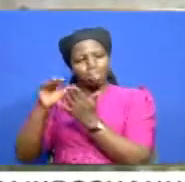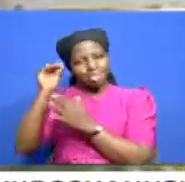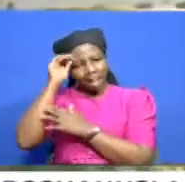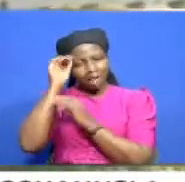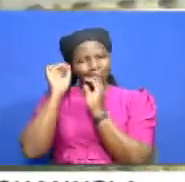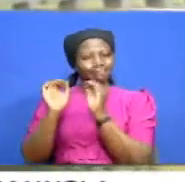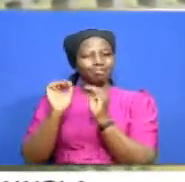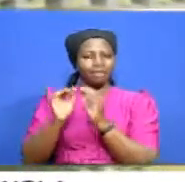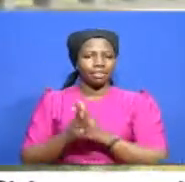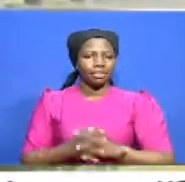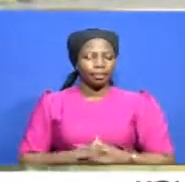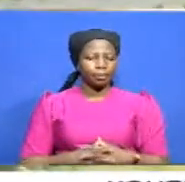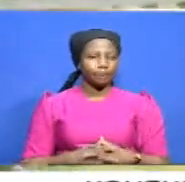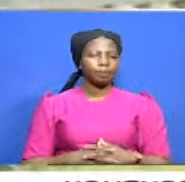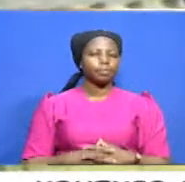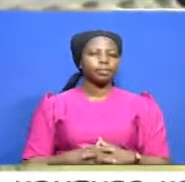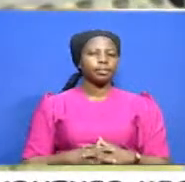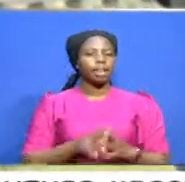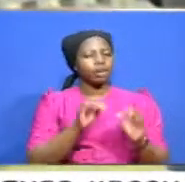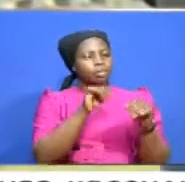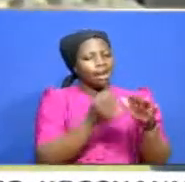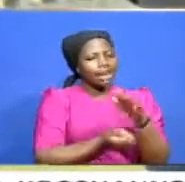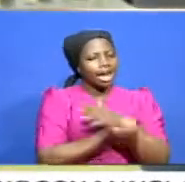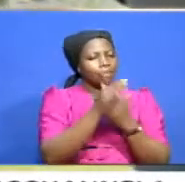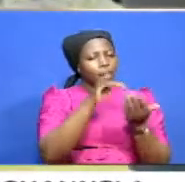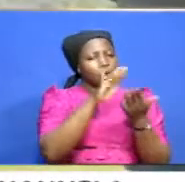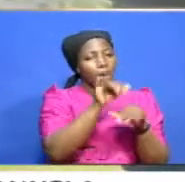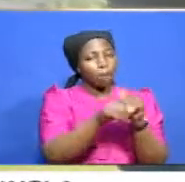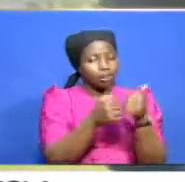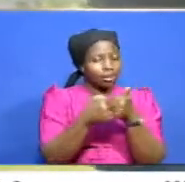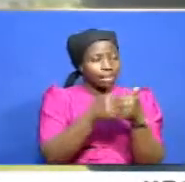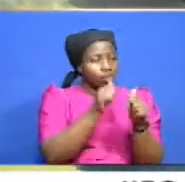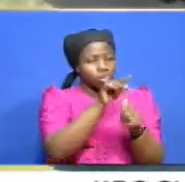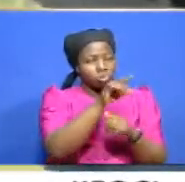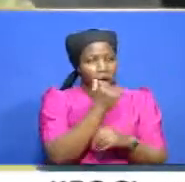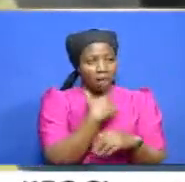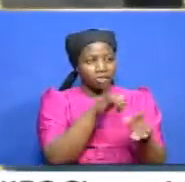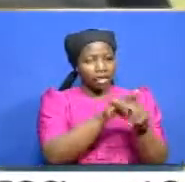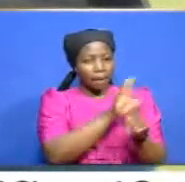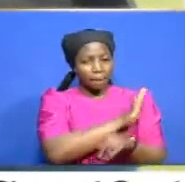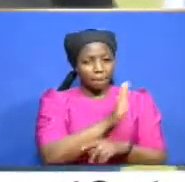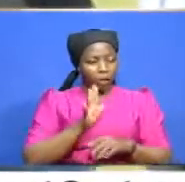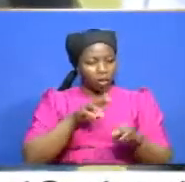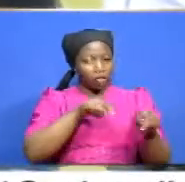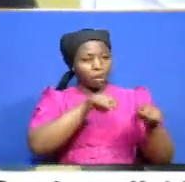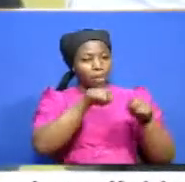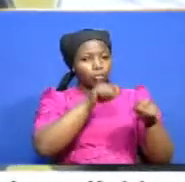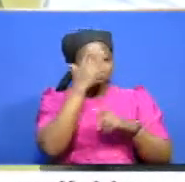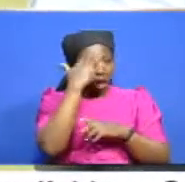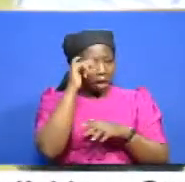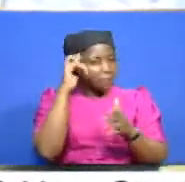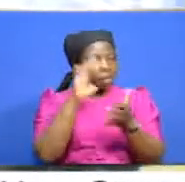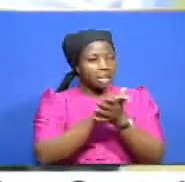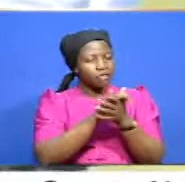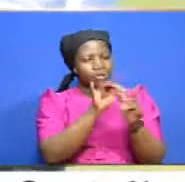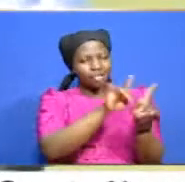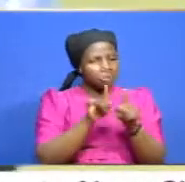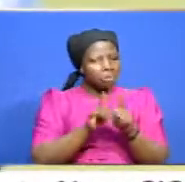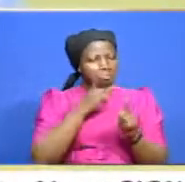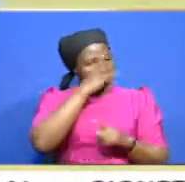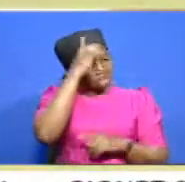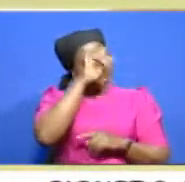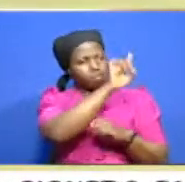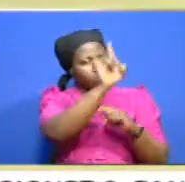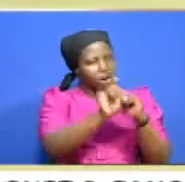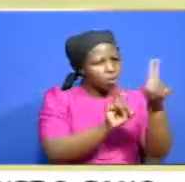you could also expound more on the challenges you're facing as the Board of Management, because I believe also parents have questions why the building is here and nothing has